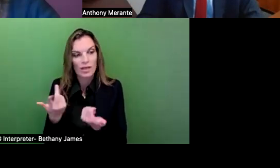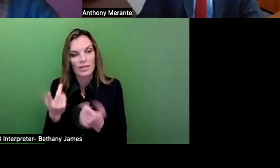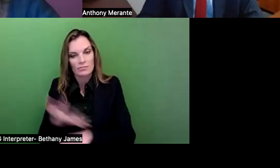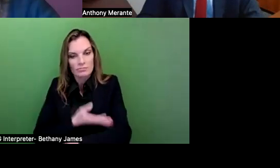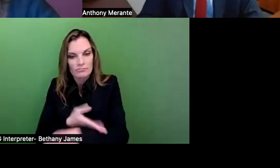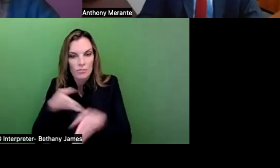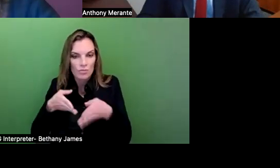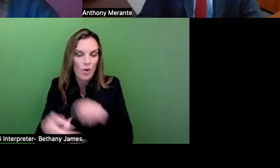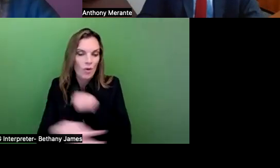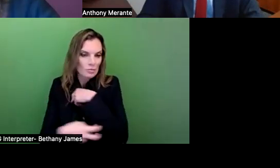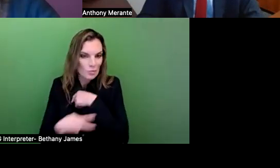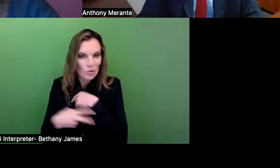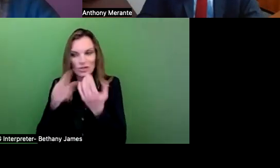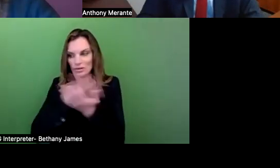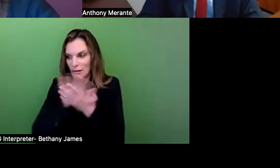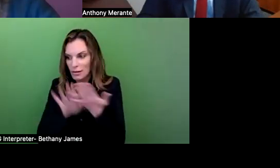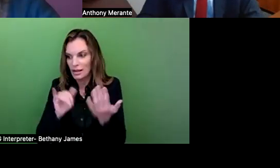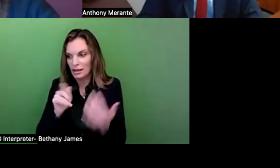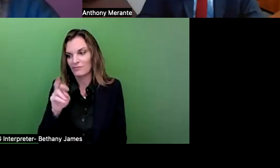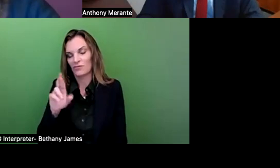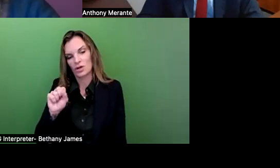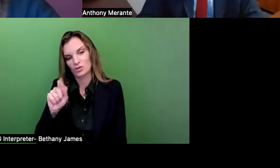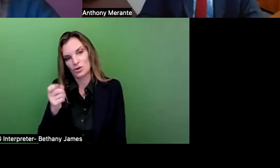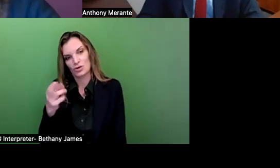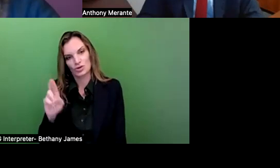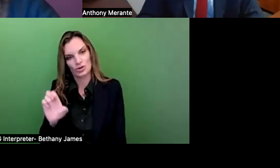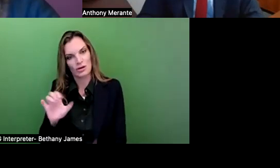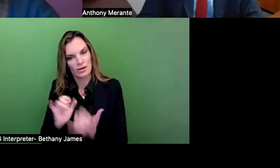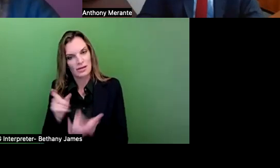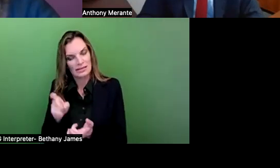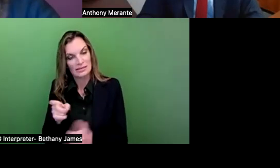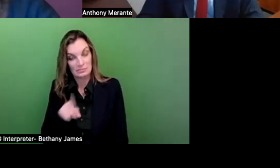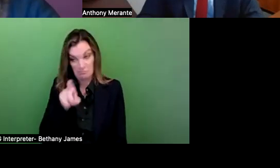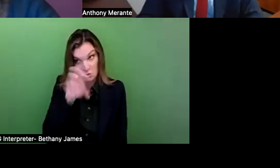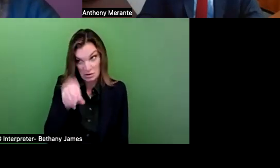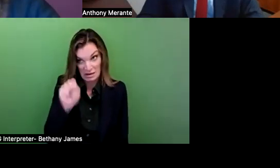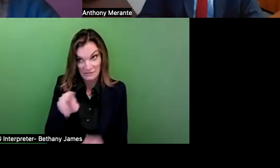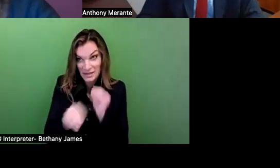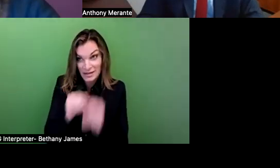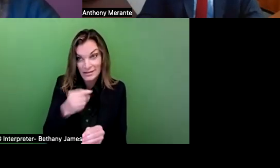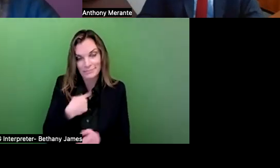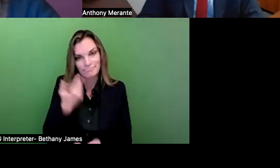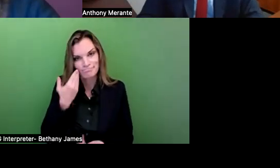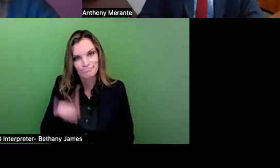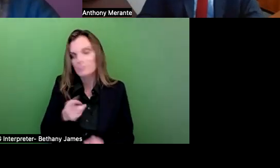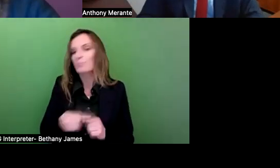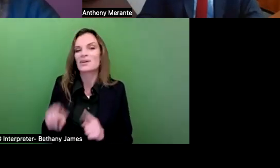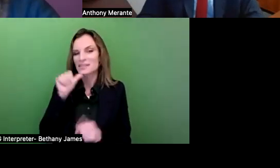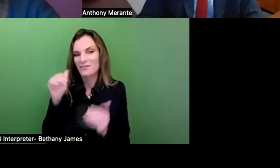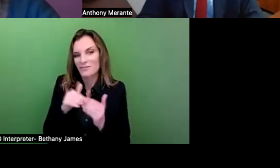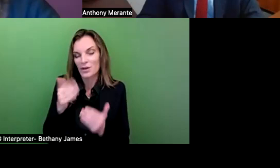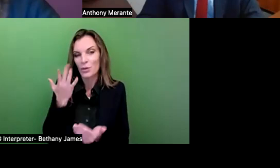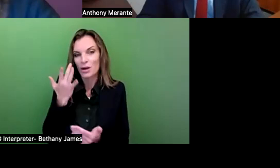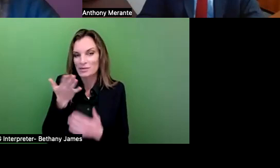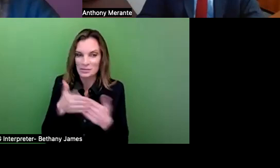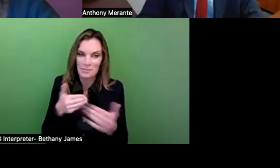issue. I think is it 100% fixable? I don't know if that's the case, but you know something? It's not fair, because you know why? It doesn't